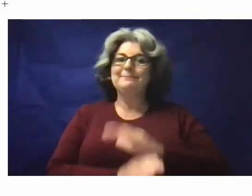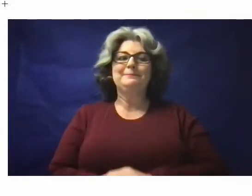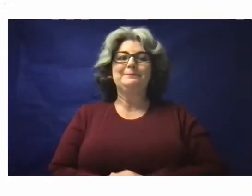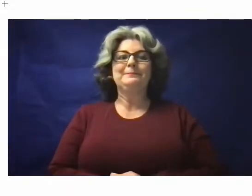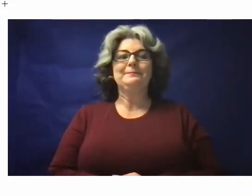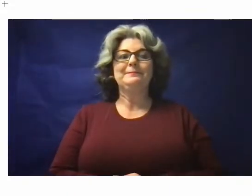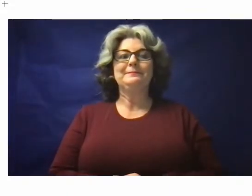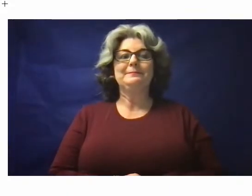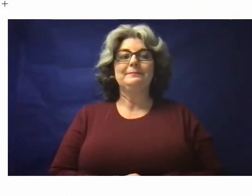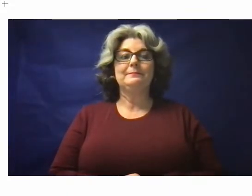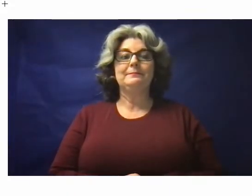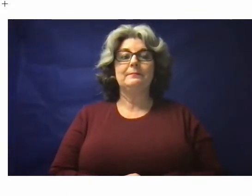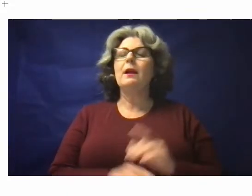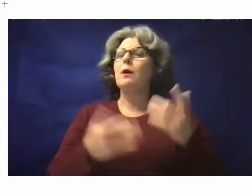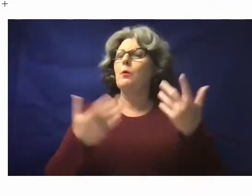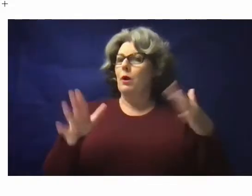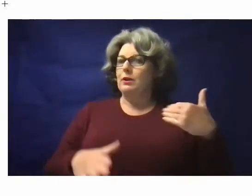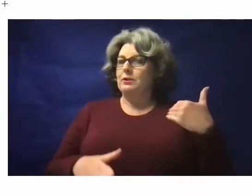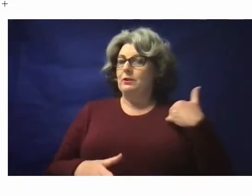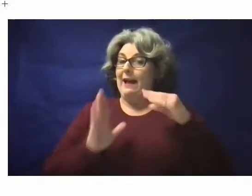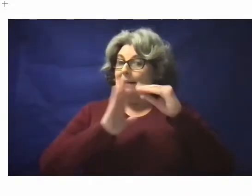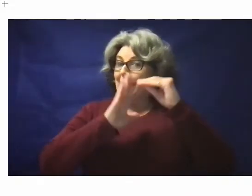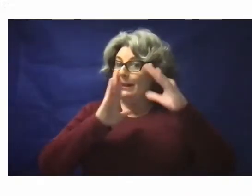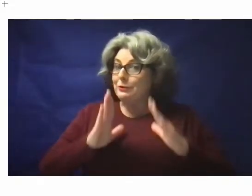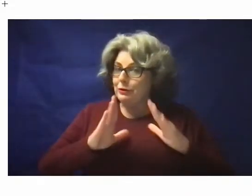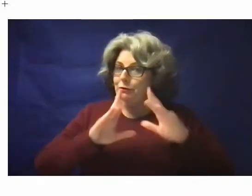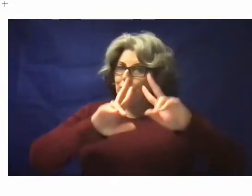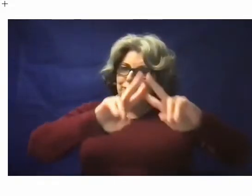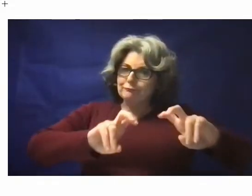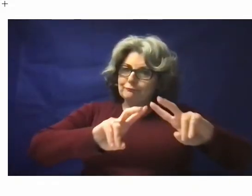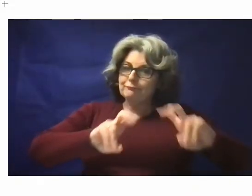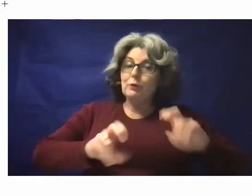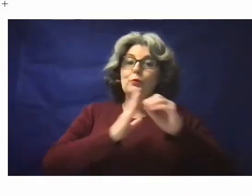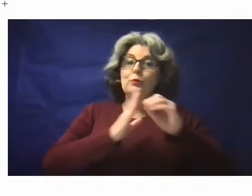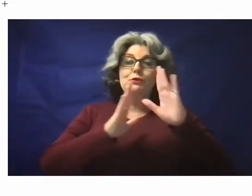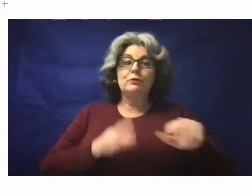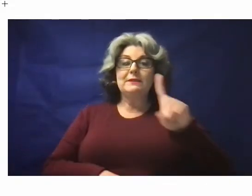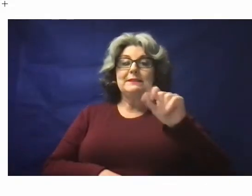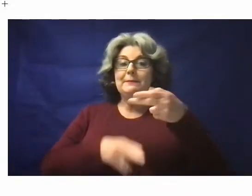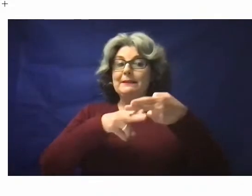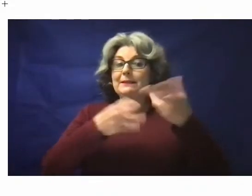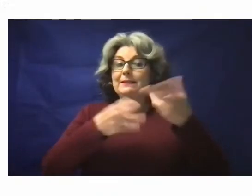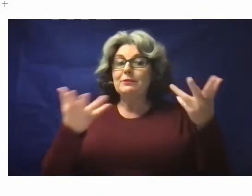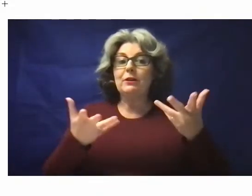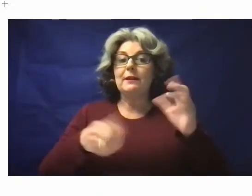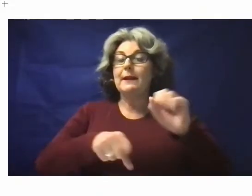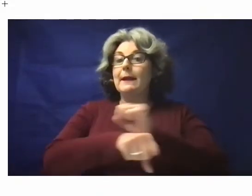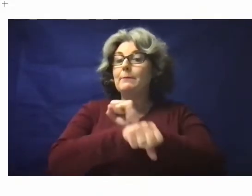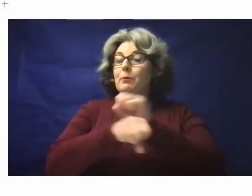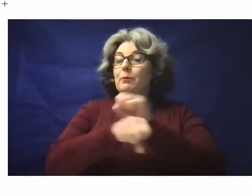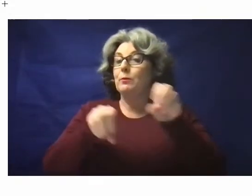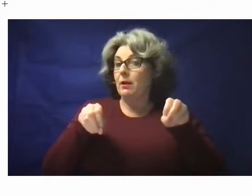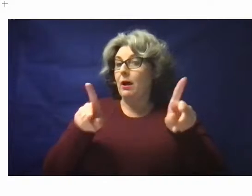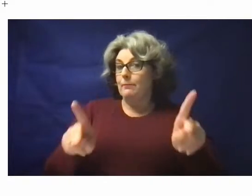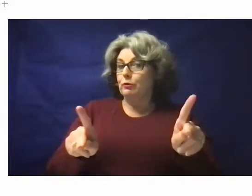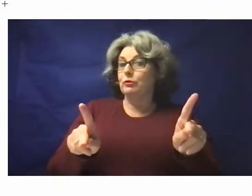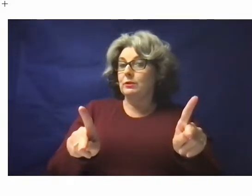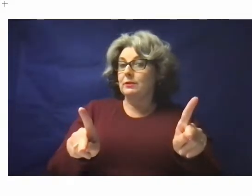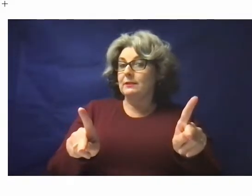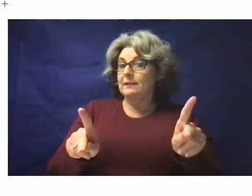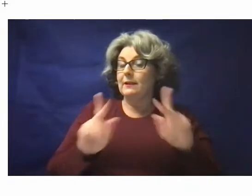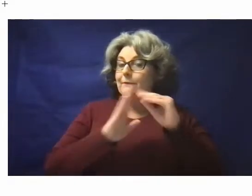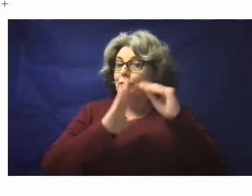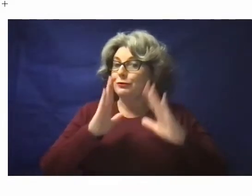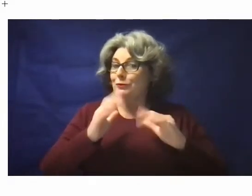We also have a student inventory for students with disabilities called the Employment Opportunity for Students with